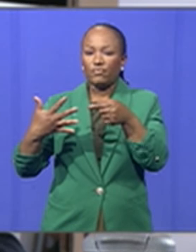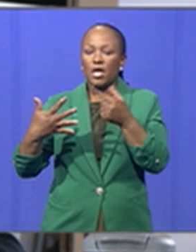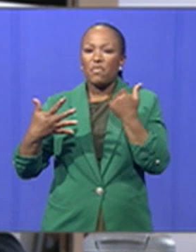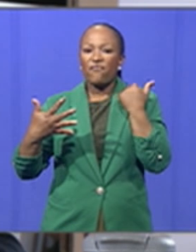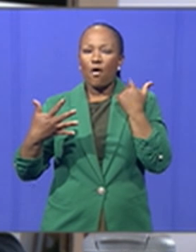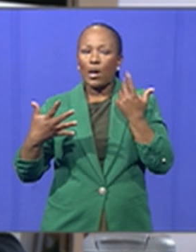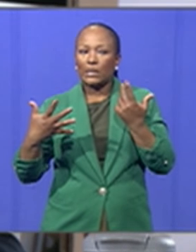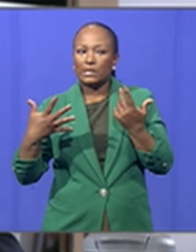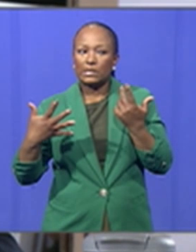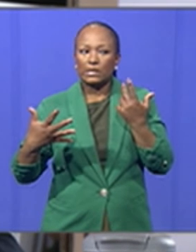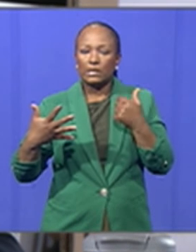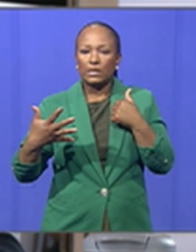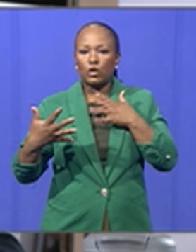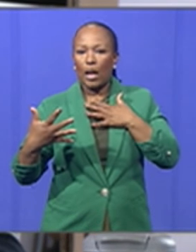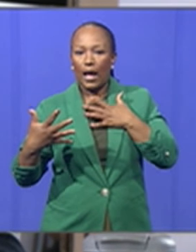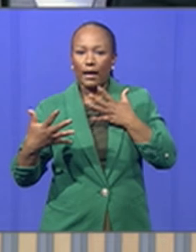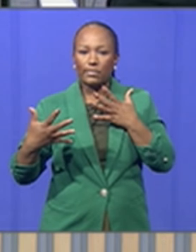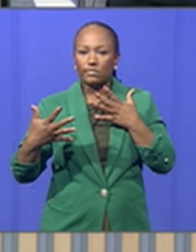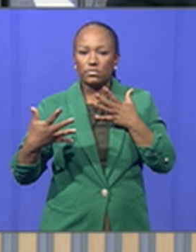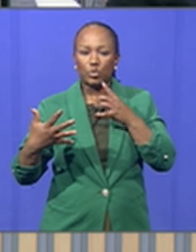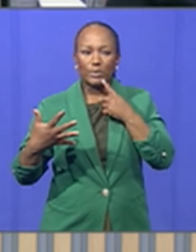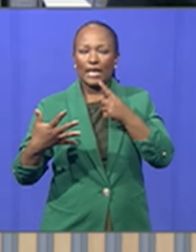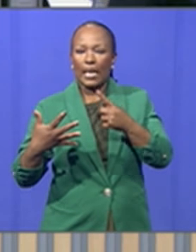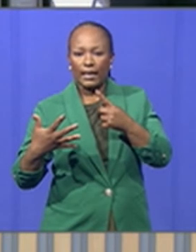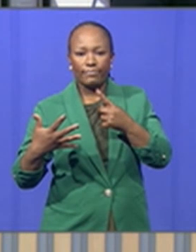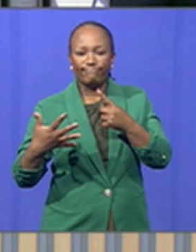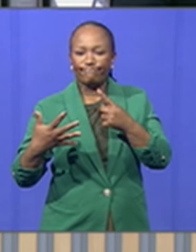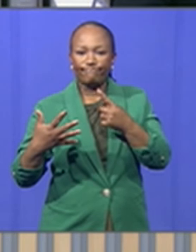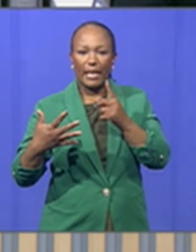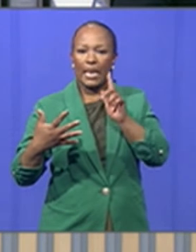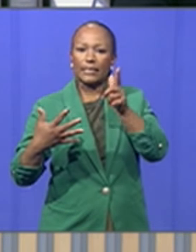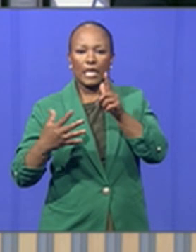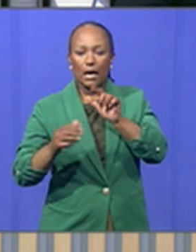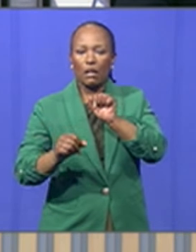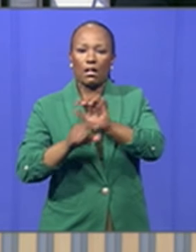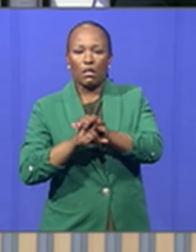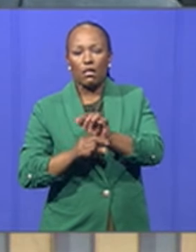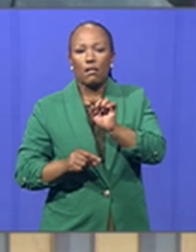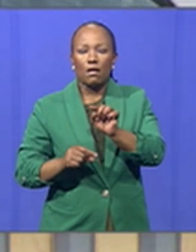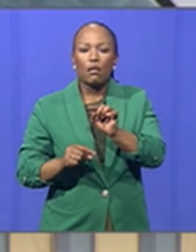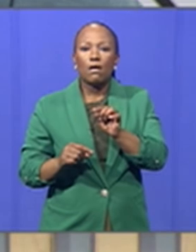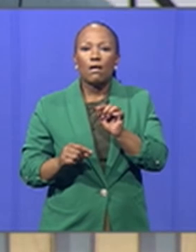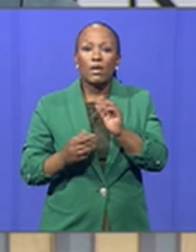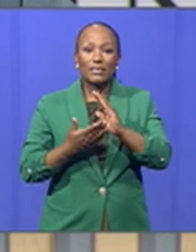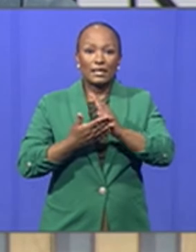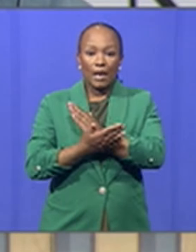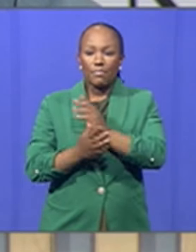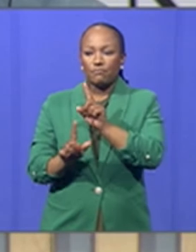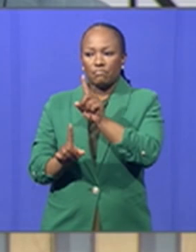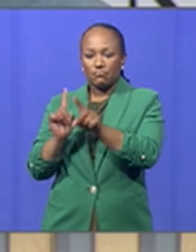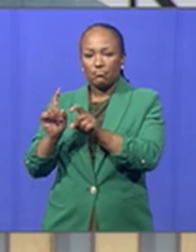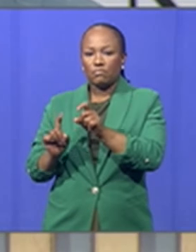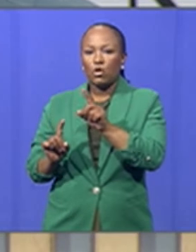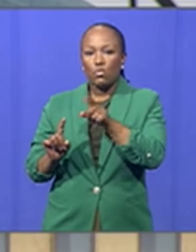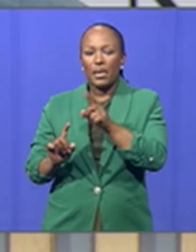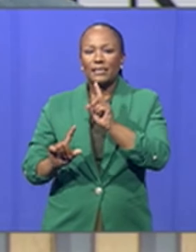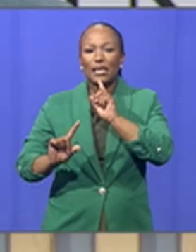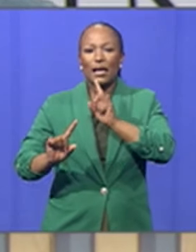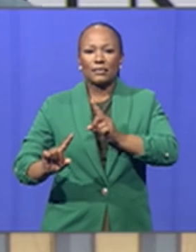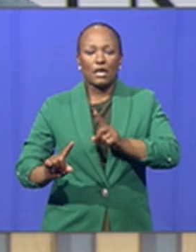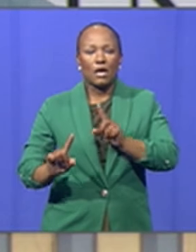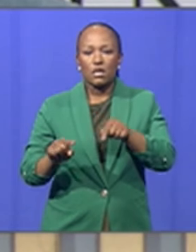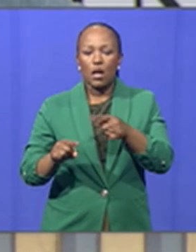gore ga a rate go ipofa ka molato, se morago ga gore a amogele gore tše dingwe tša dipotšišo o swanela go di fetola ntle le go širela